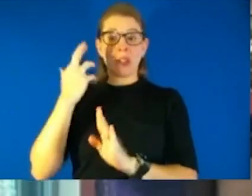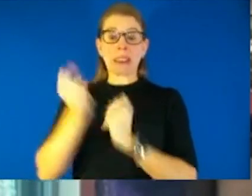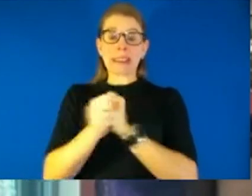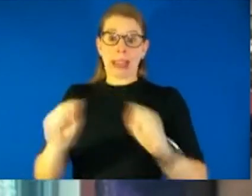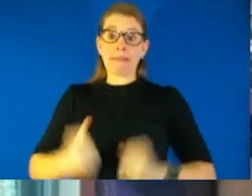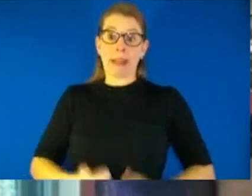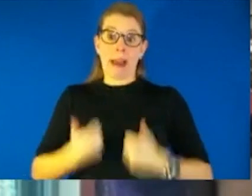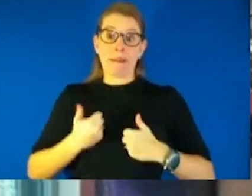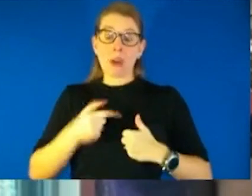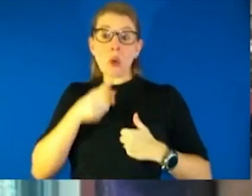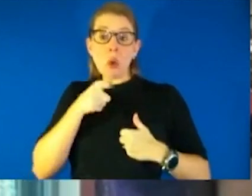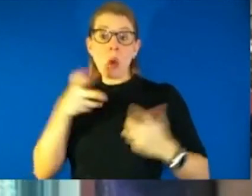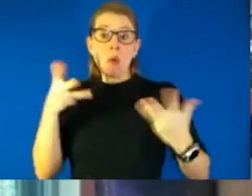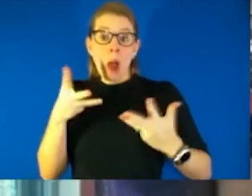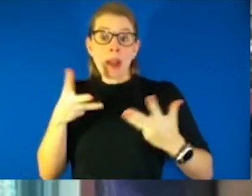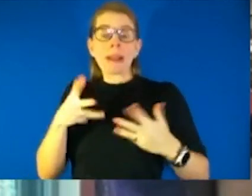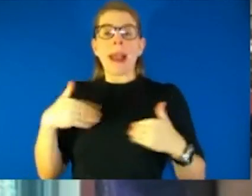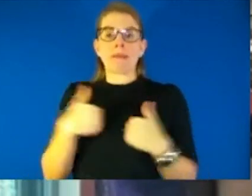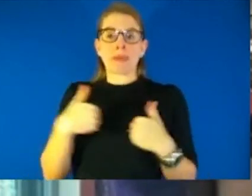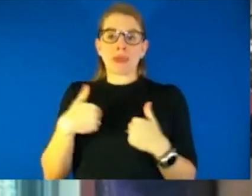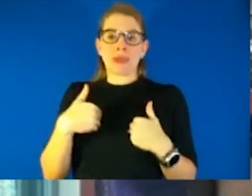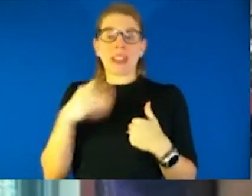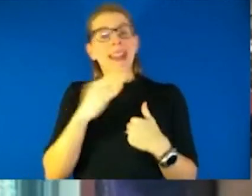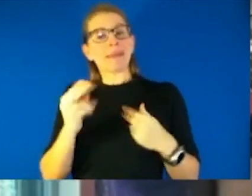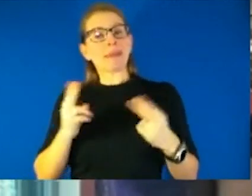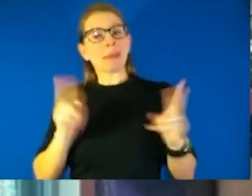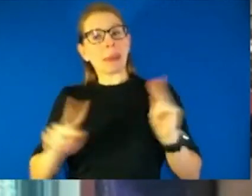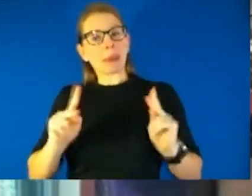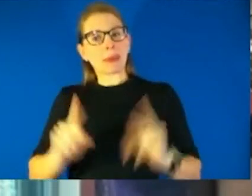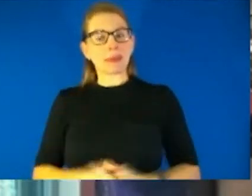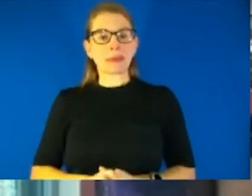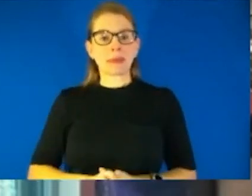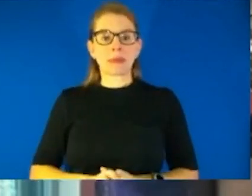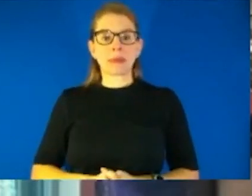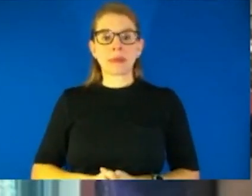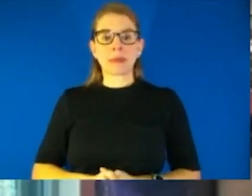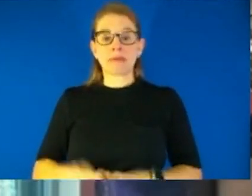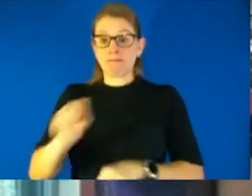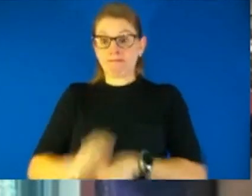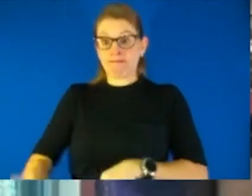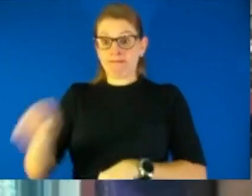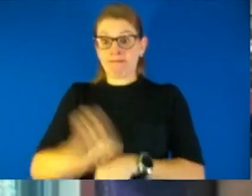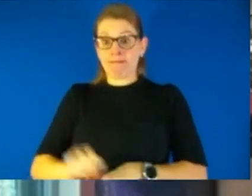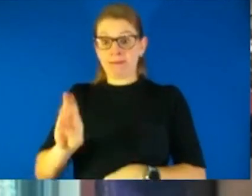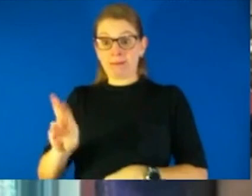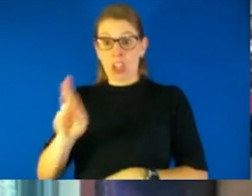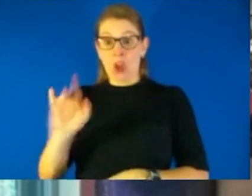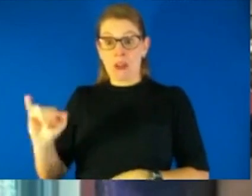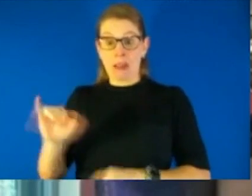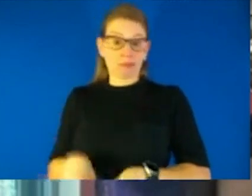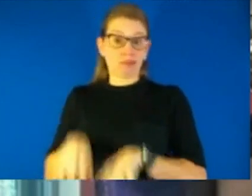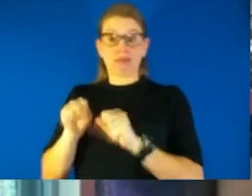of animals and of people. So a lot of the work that's being done at the BRI is